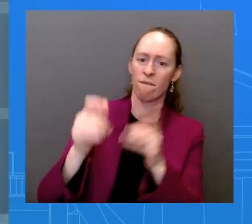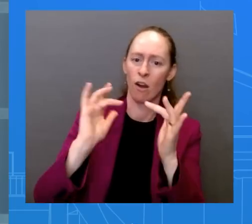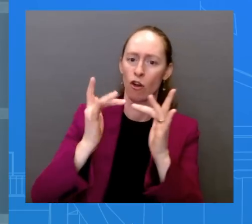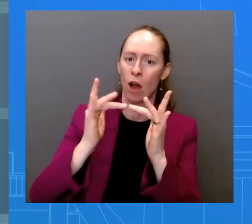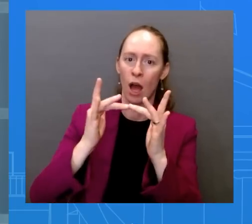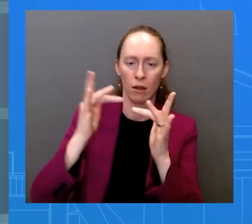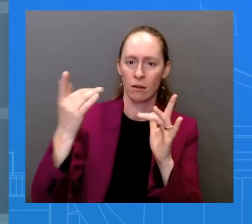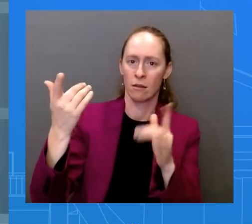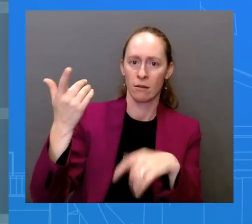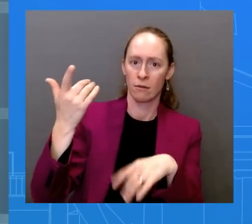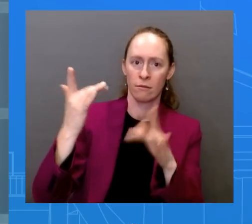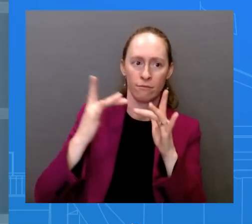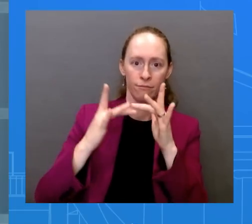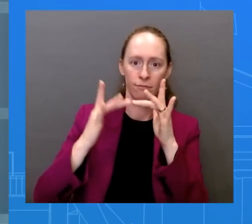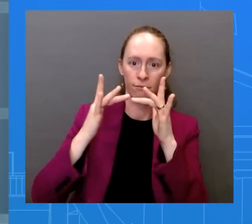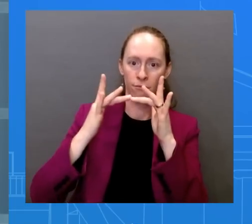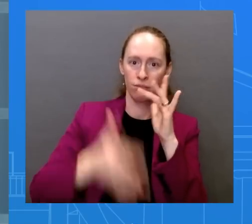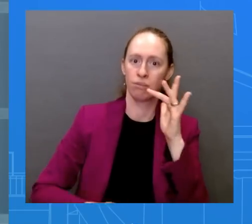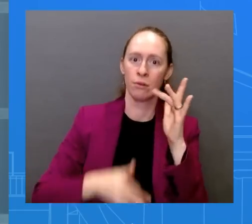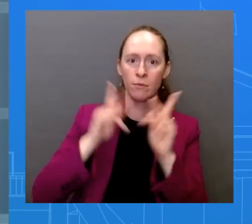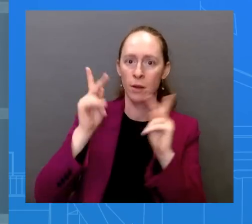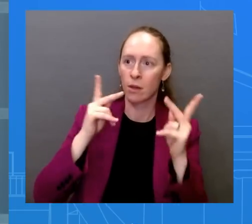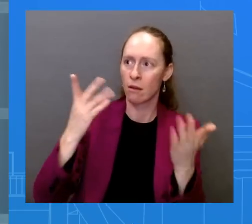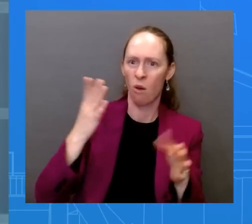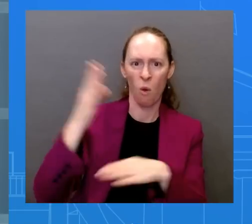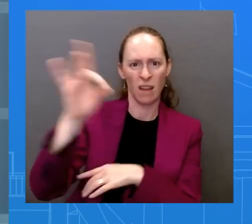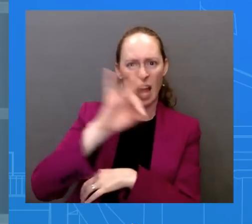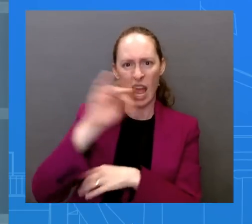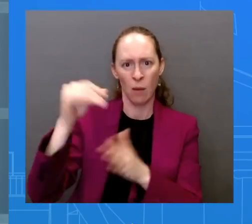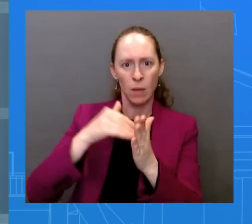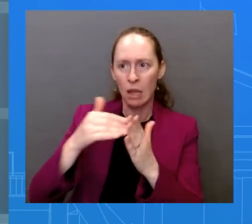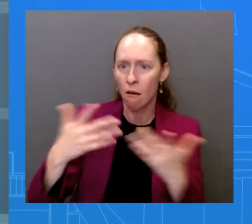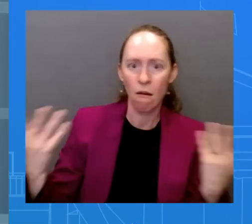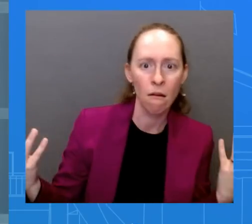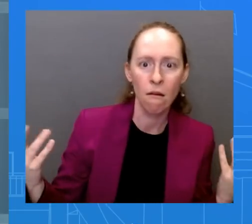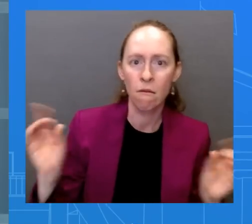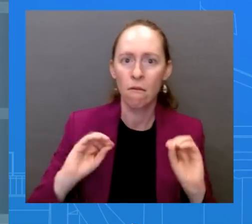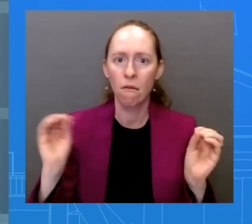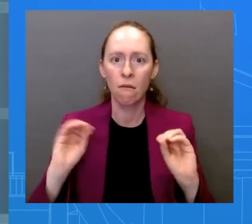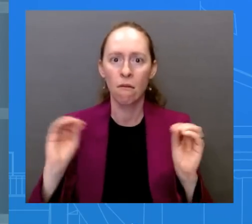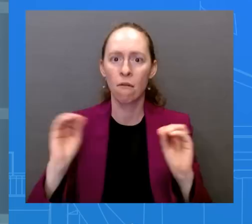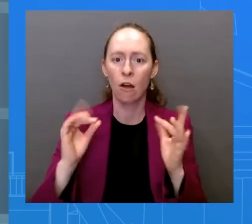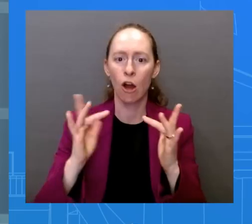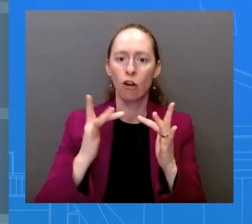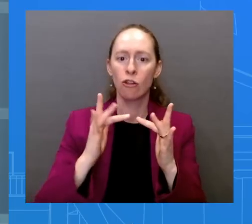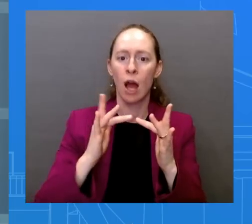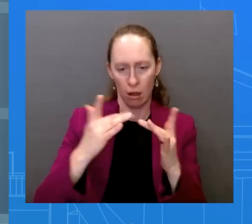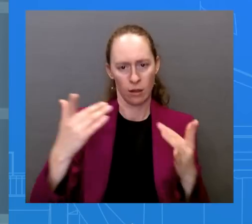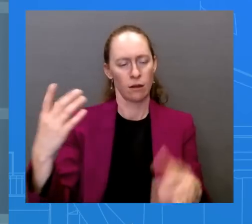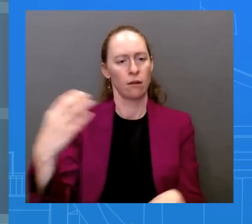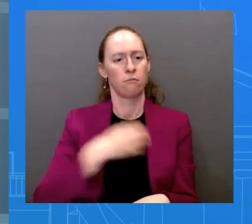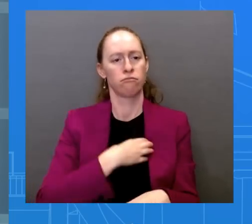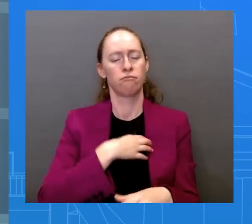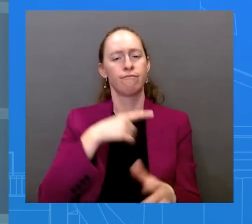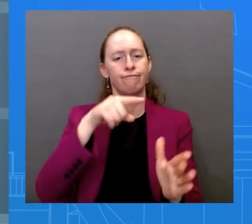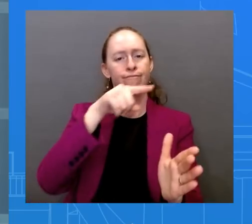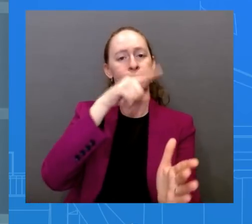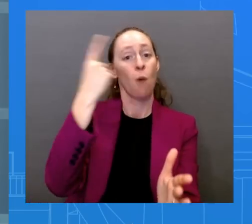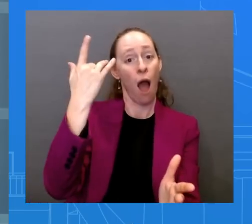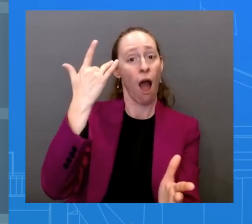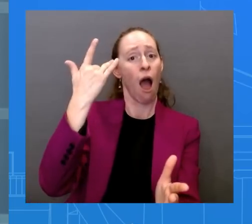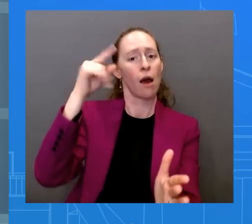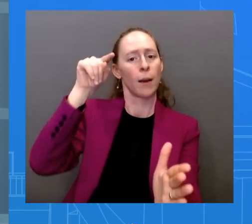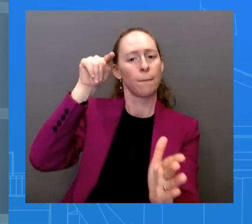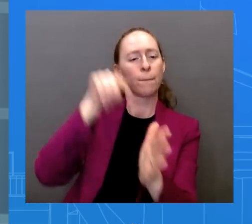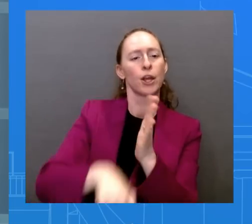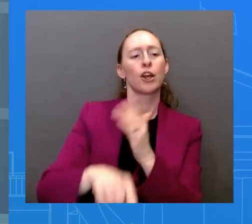streets to protest the death of Mahsa Amini. The United States is taking action to support the free flow of information to the Iranian